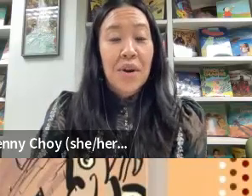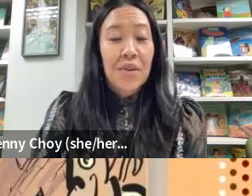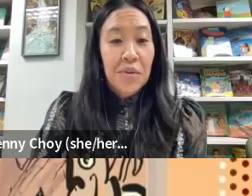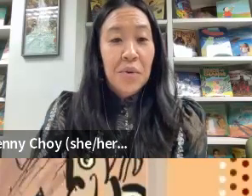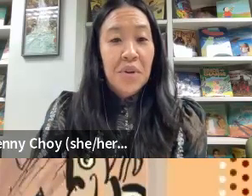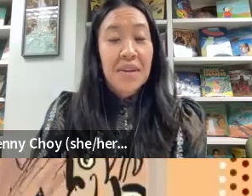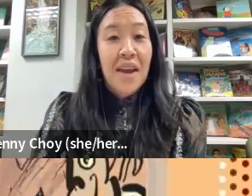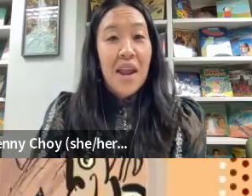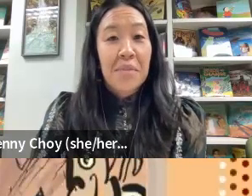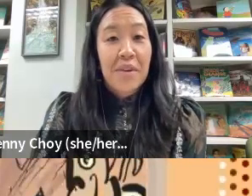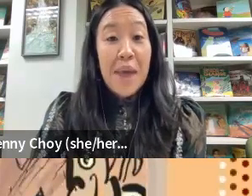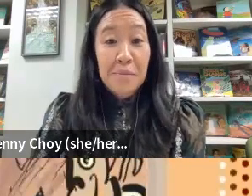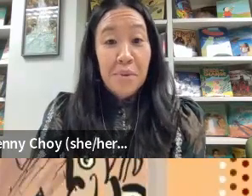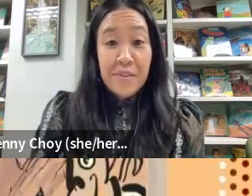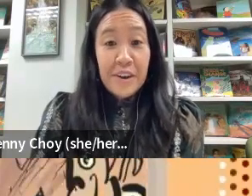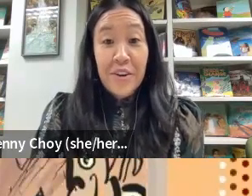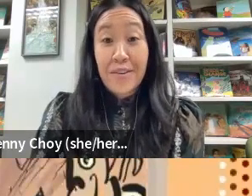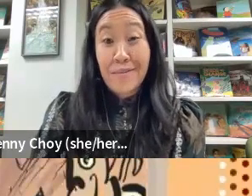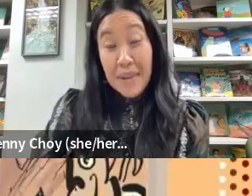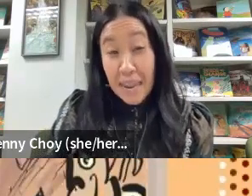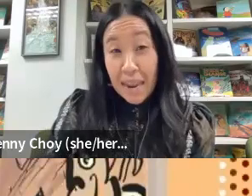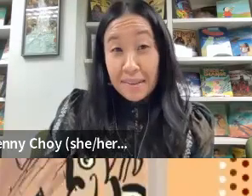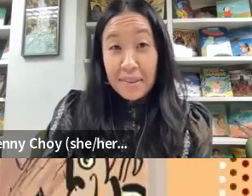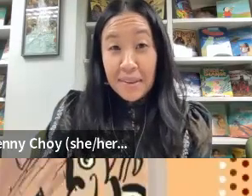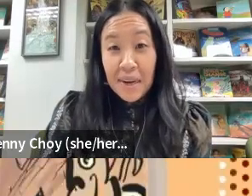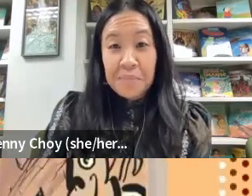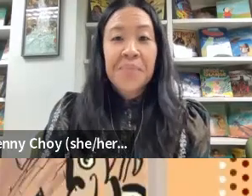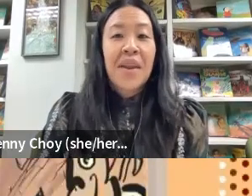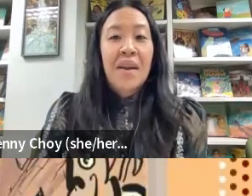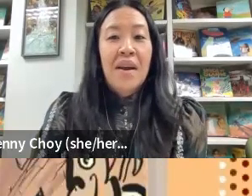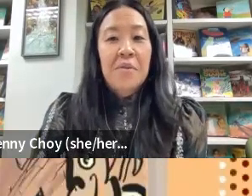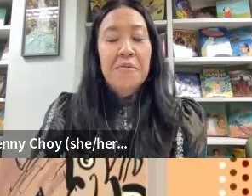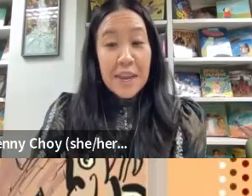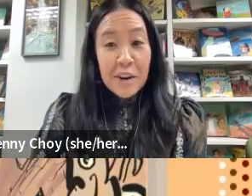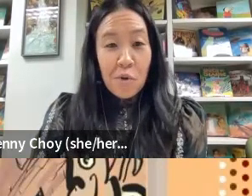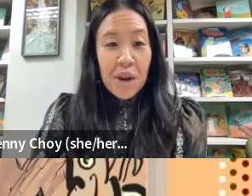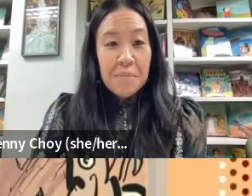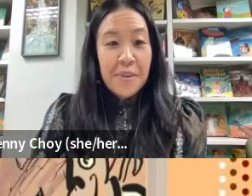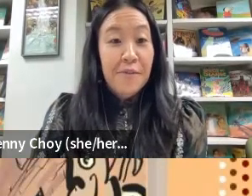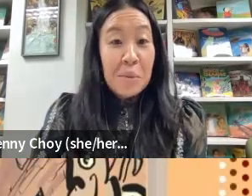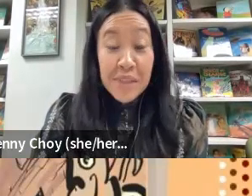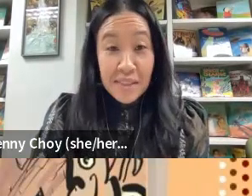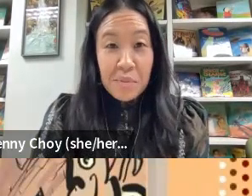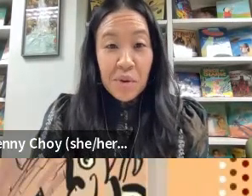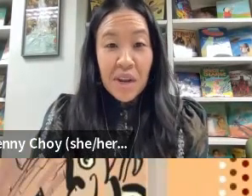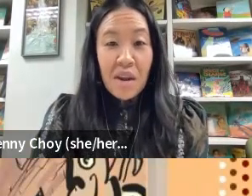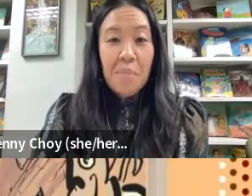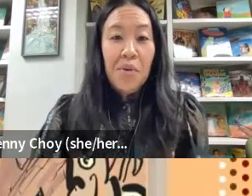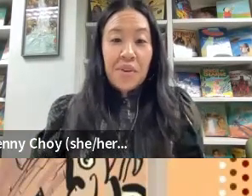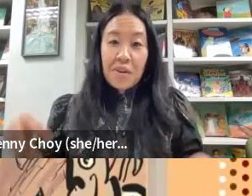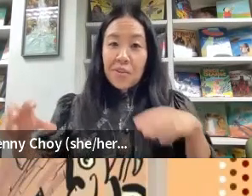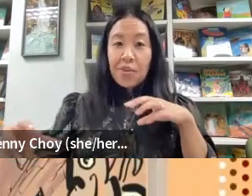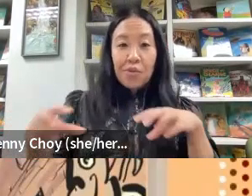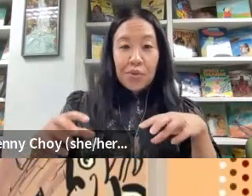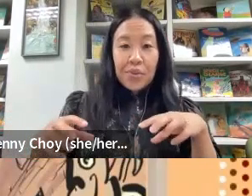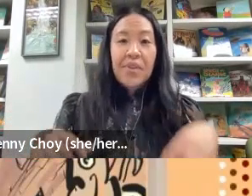of going to school in a time of mass proliferation of mini gangs in the city. Vetted grown-ups from within the community are